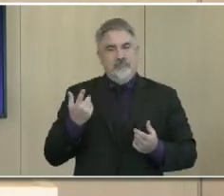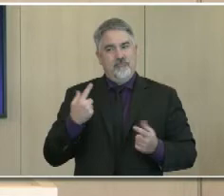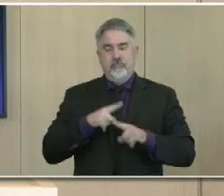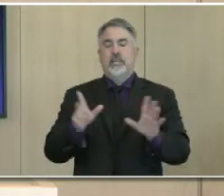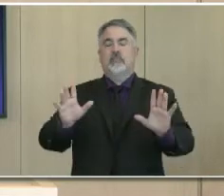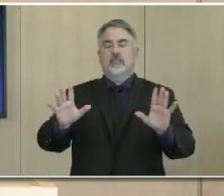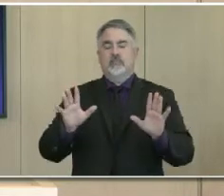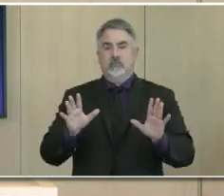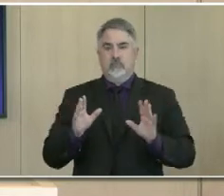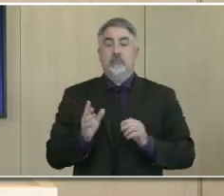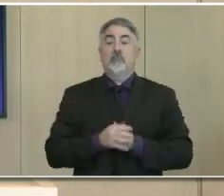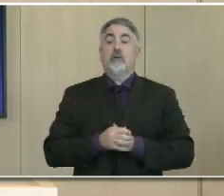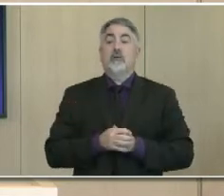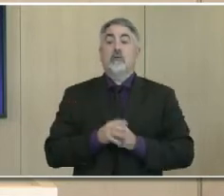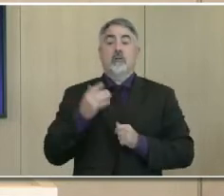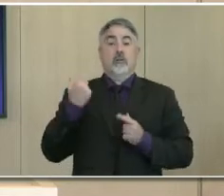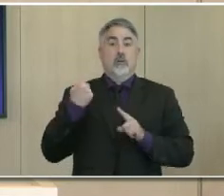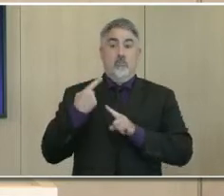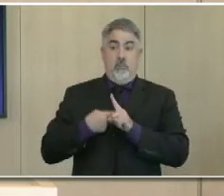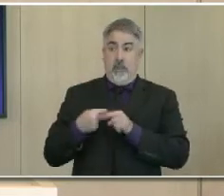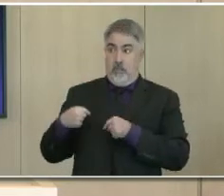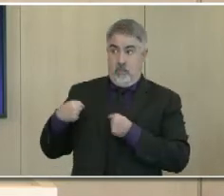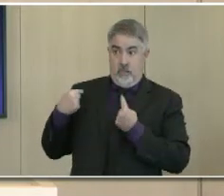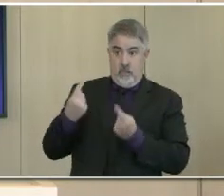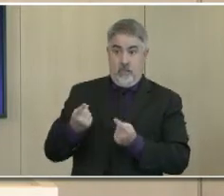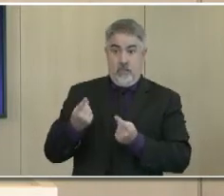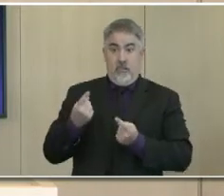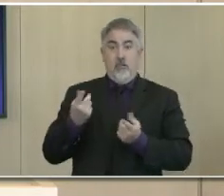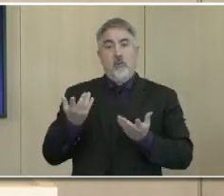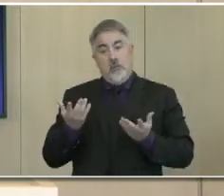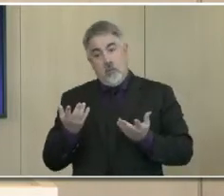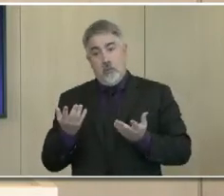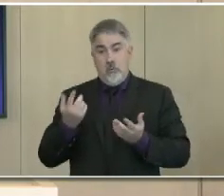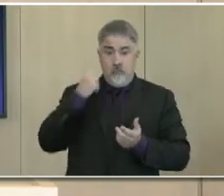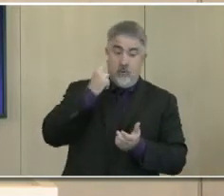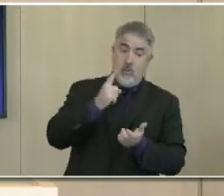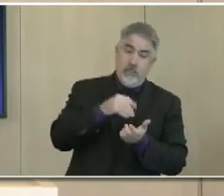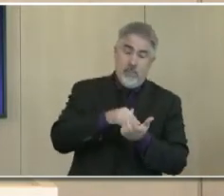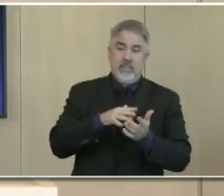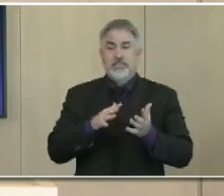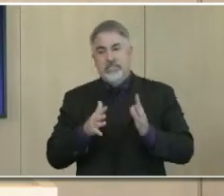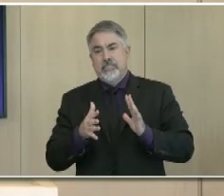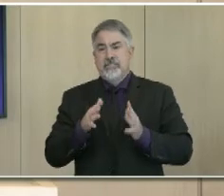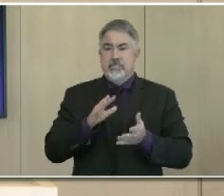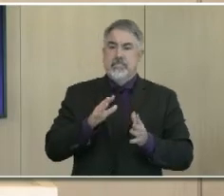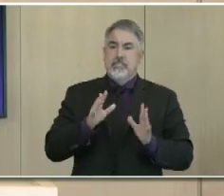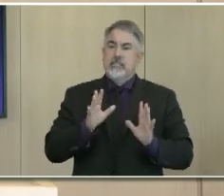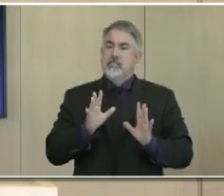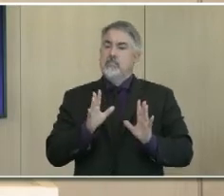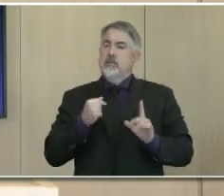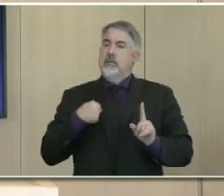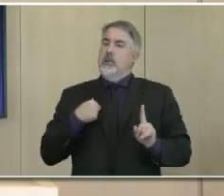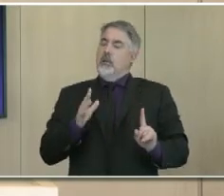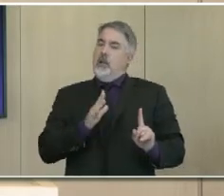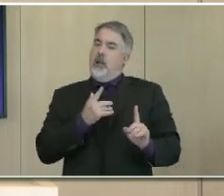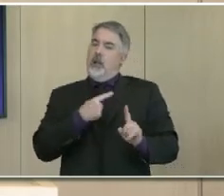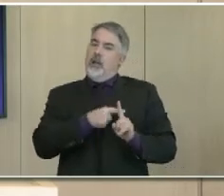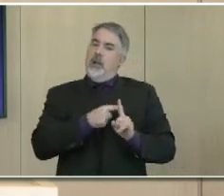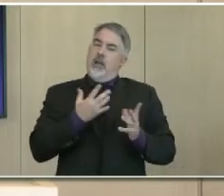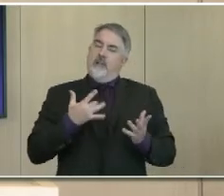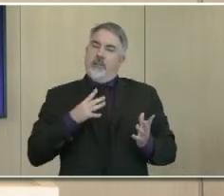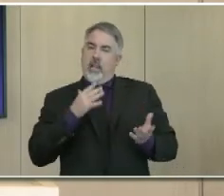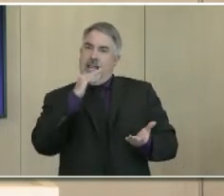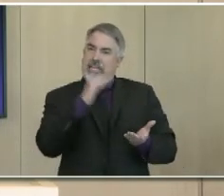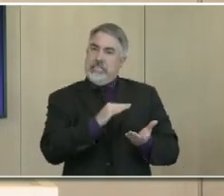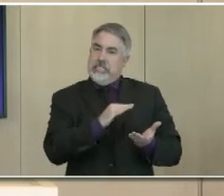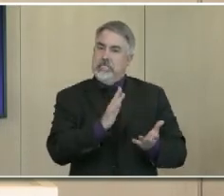happened over the last month, but rather as a motivator for what we must all do in the month to come. We have talked a